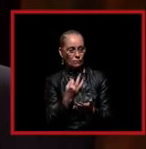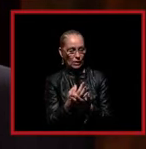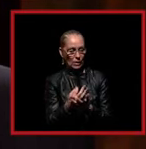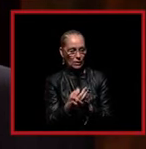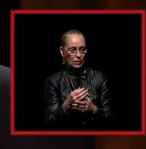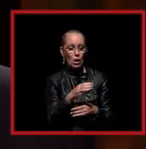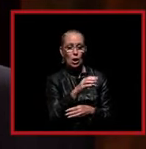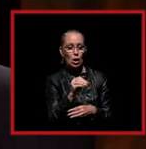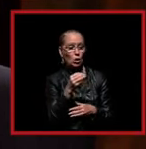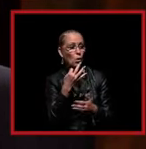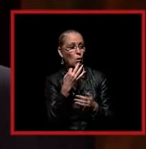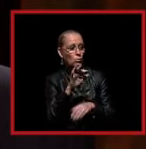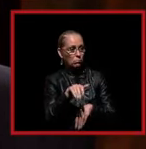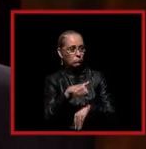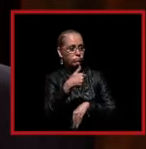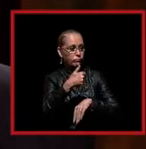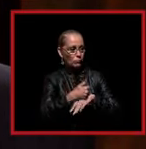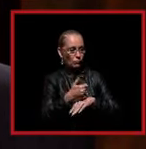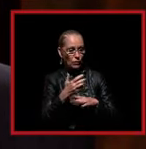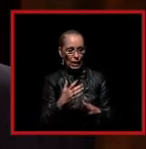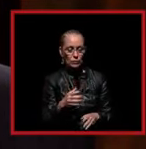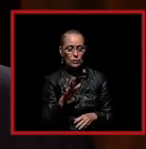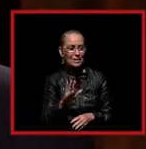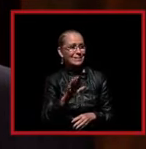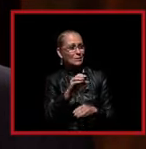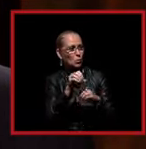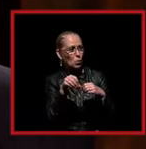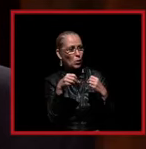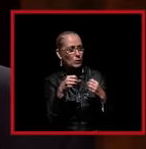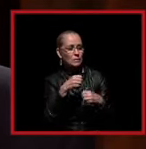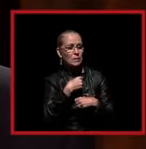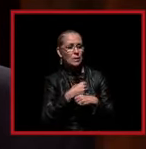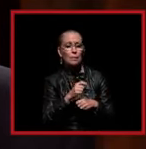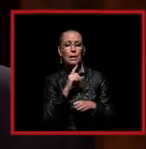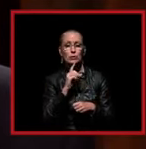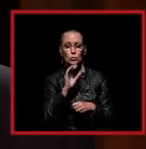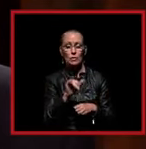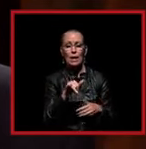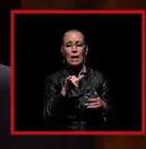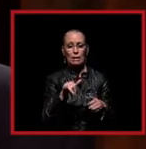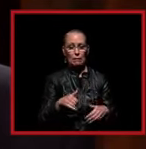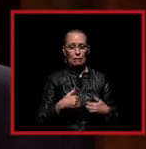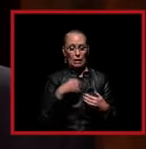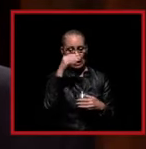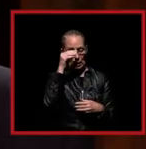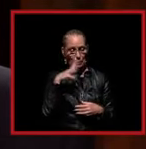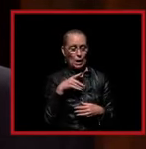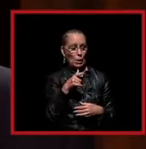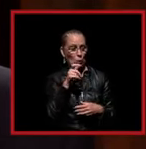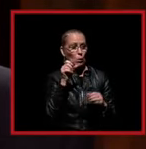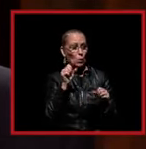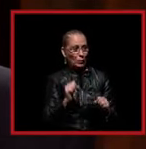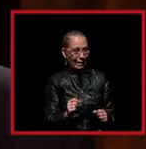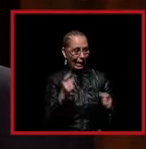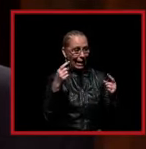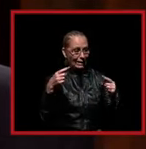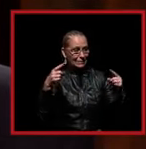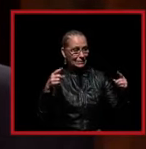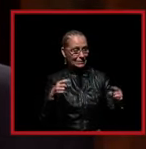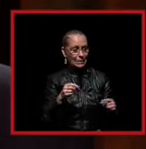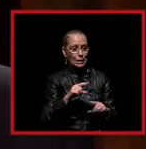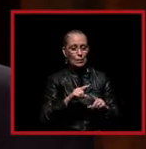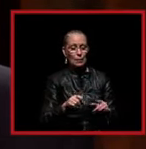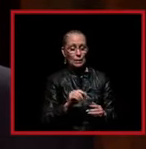Scholars Program, York and his organization ensures that young men who have the potential to succeed but who